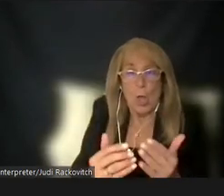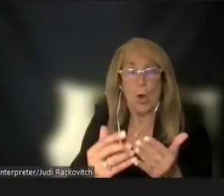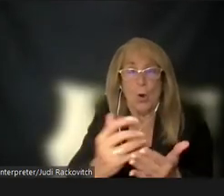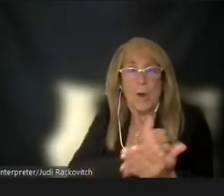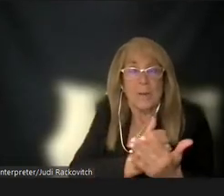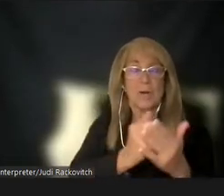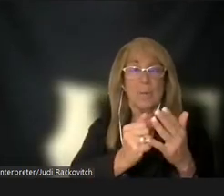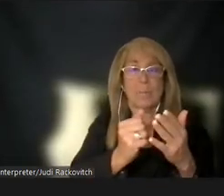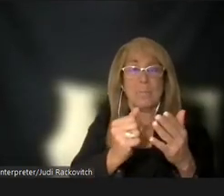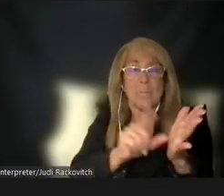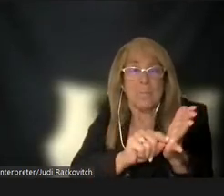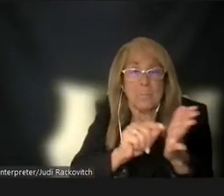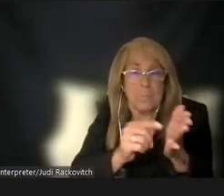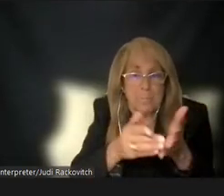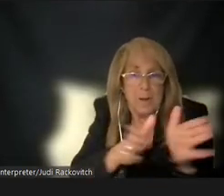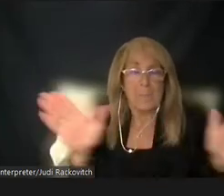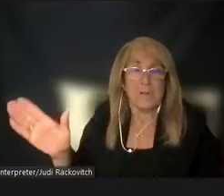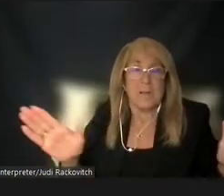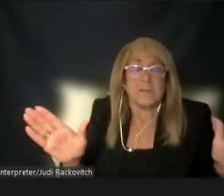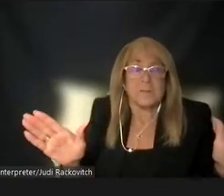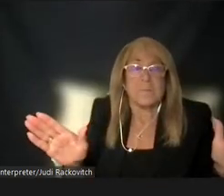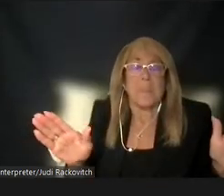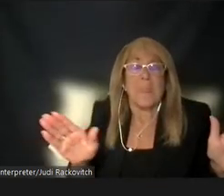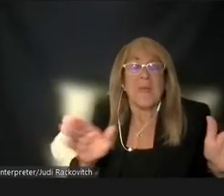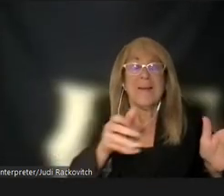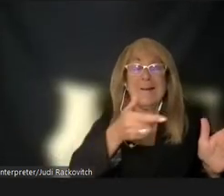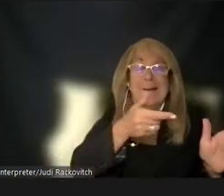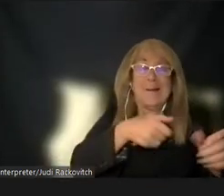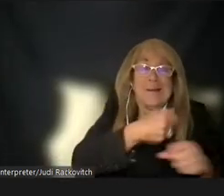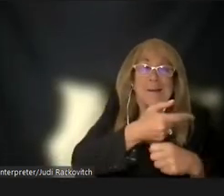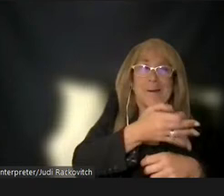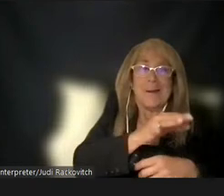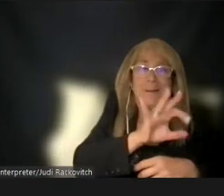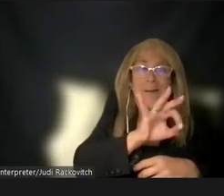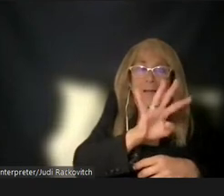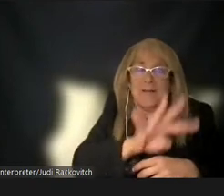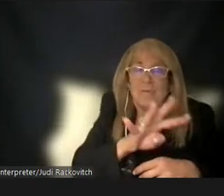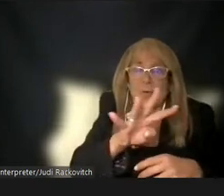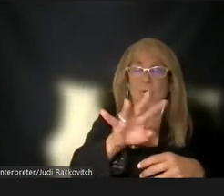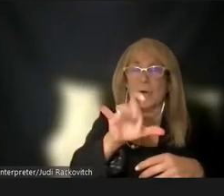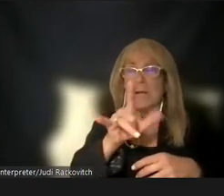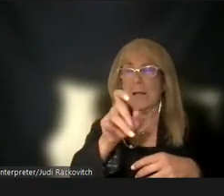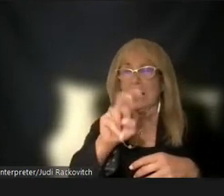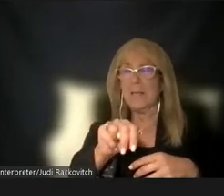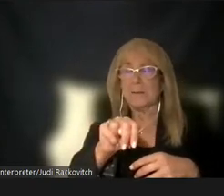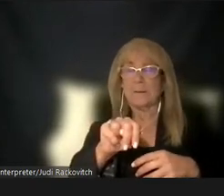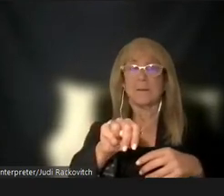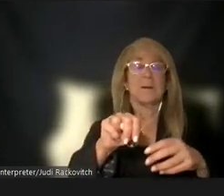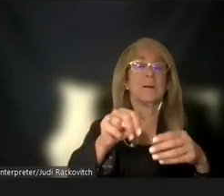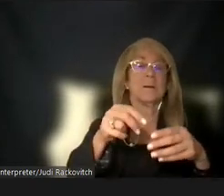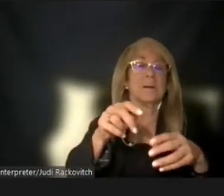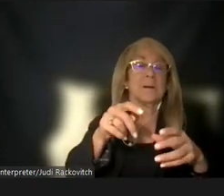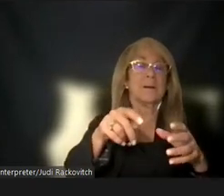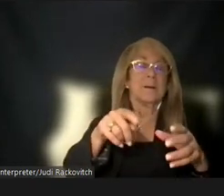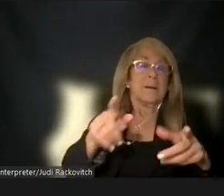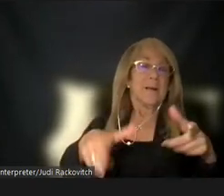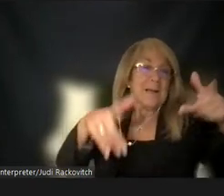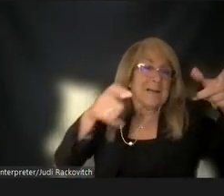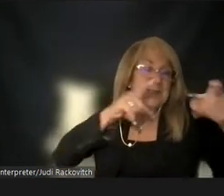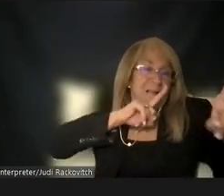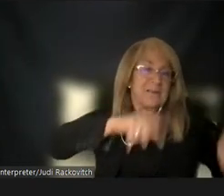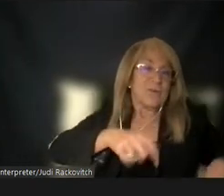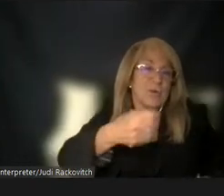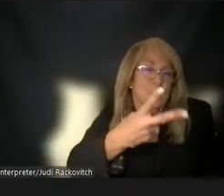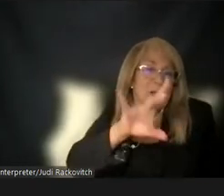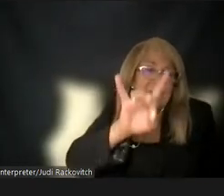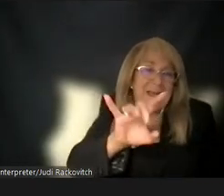study area. In 1994, President Clinton issued Executive Order 12898, which requires federal agencies to consider the